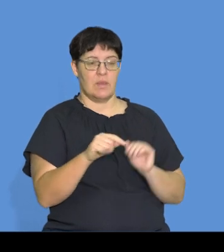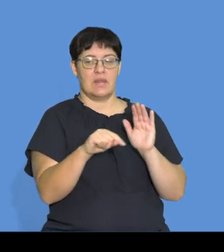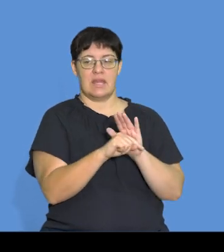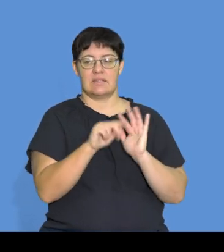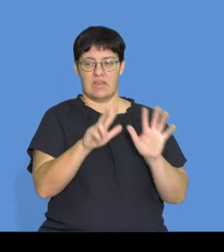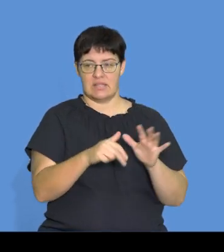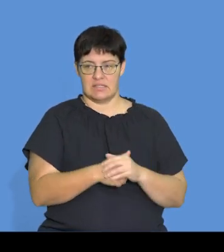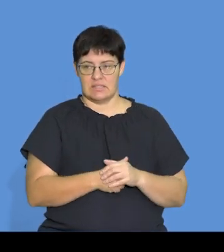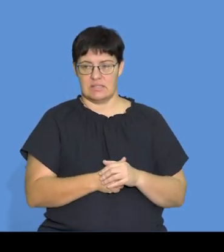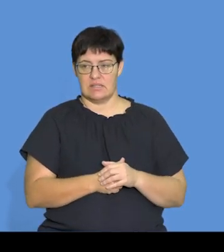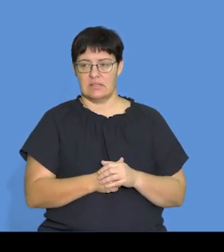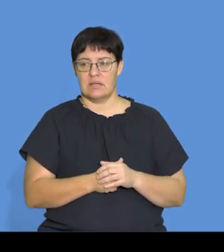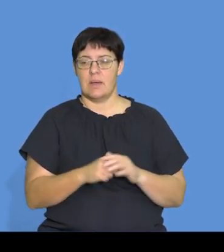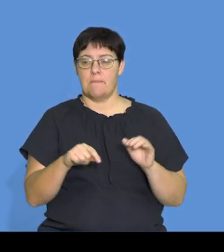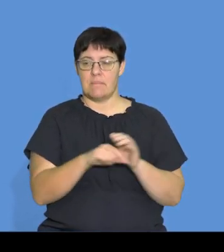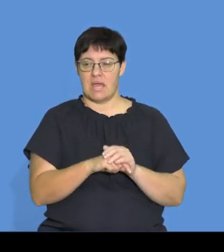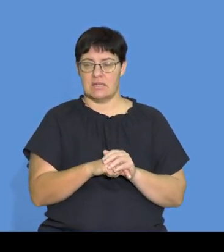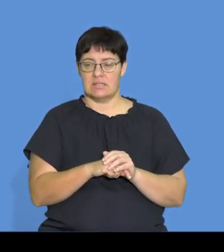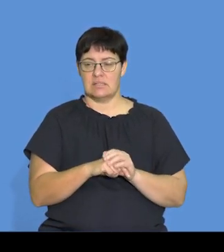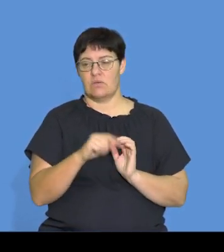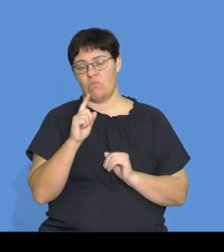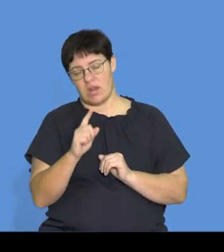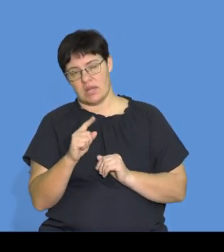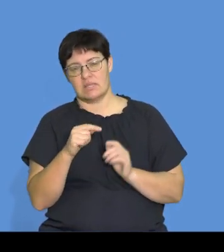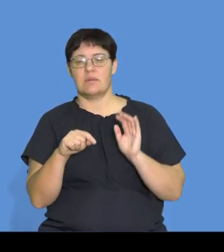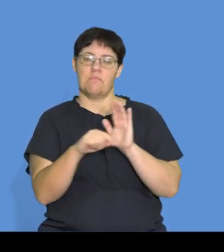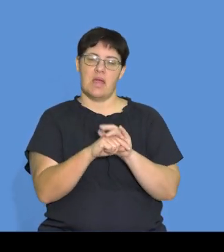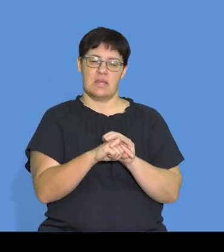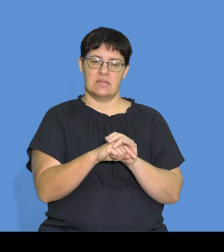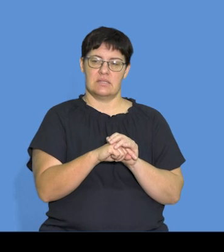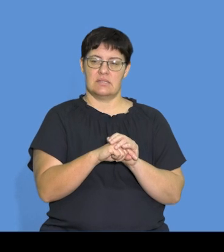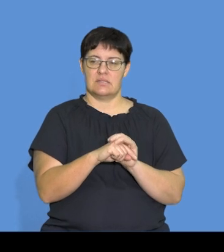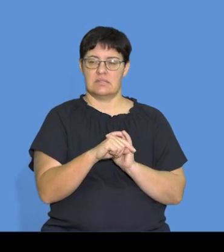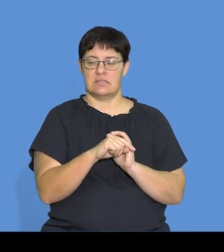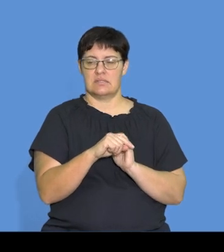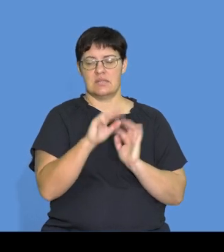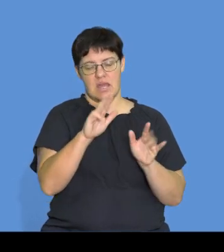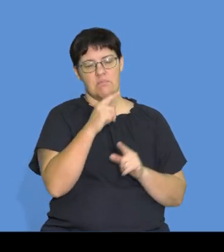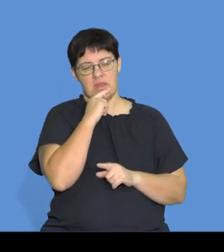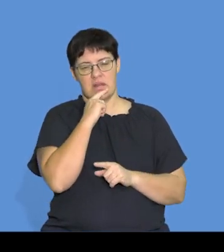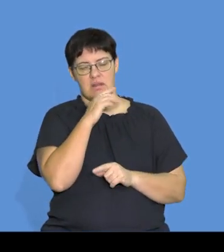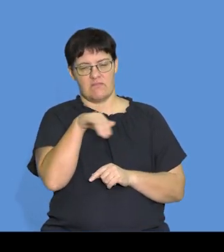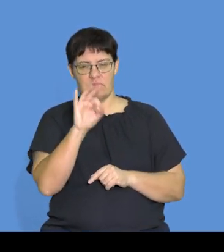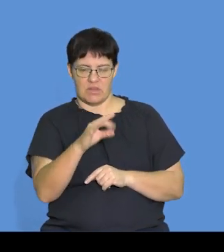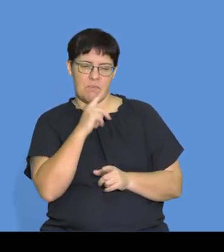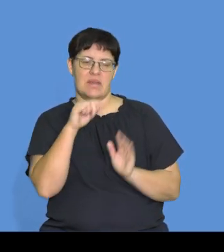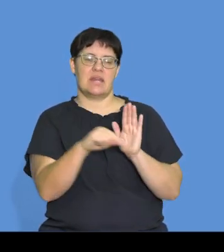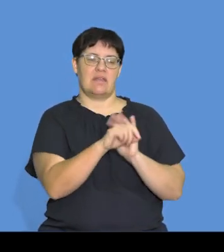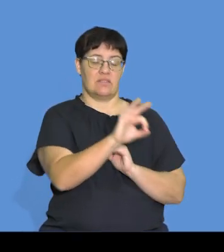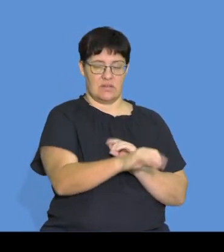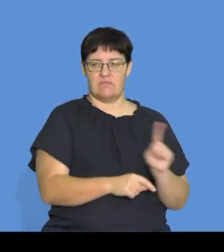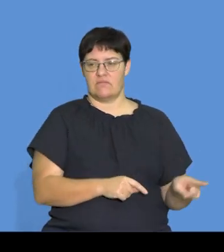8. Minus 1 is minus 9. So it will give me negative 3 as my answer there. 7 by negative 2